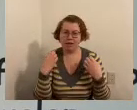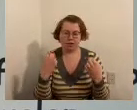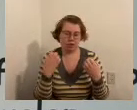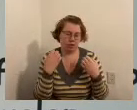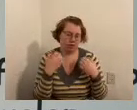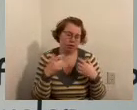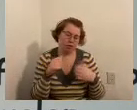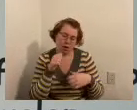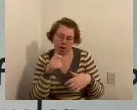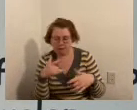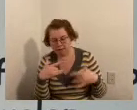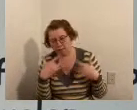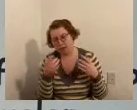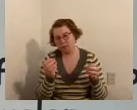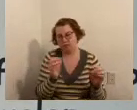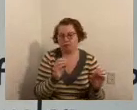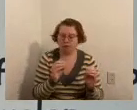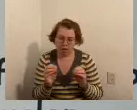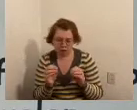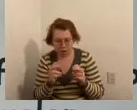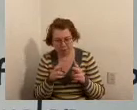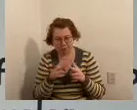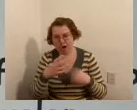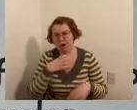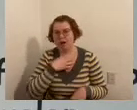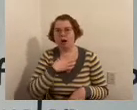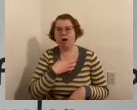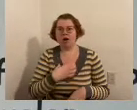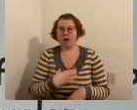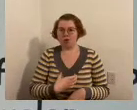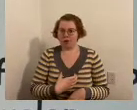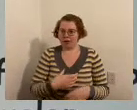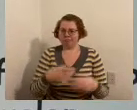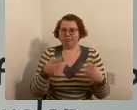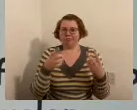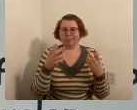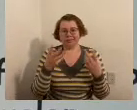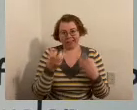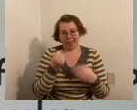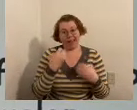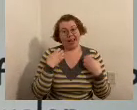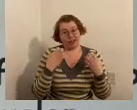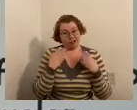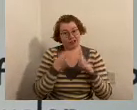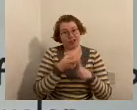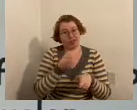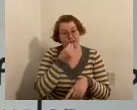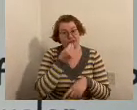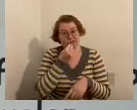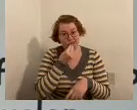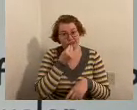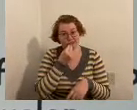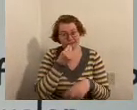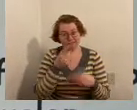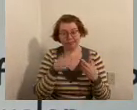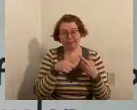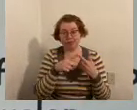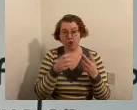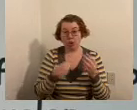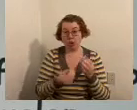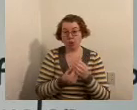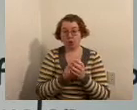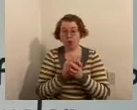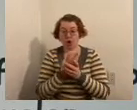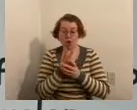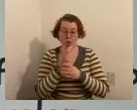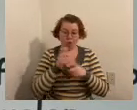feel like moving around. They would be very hungry. So they get energy from the food that they eat. They grow and they